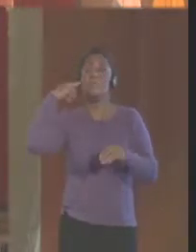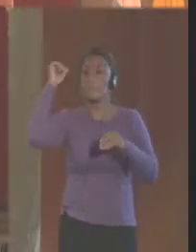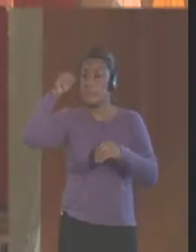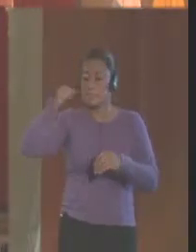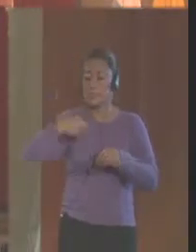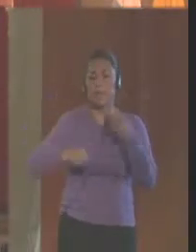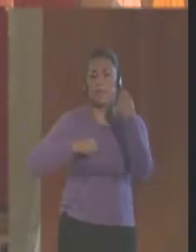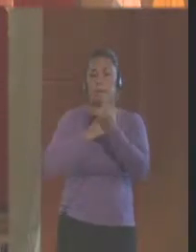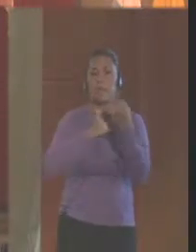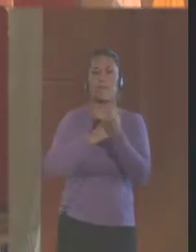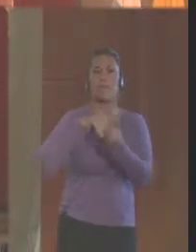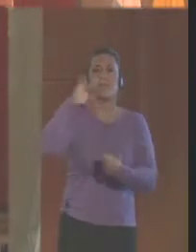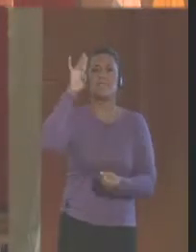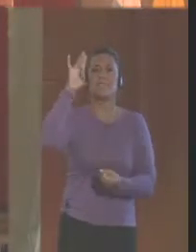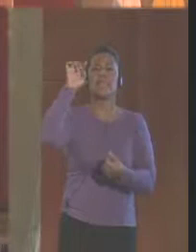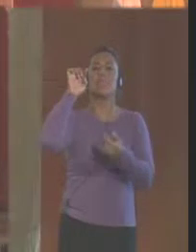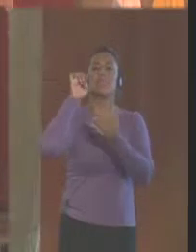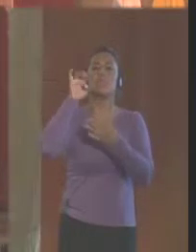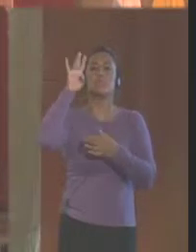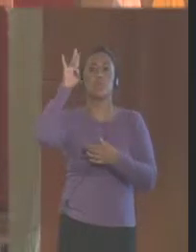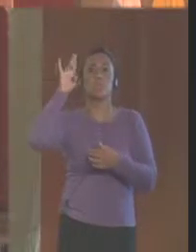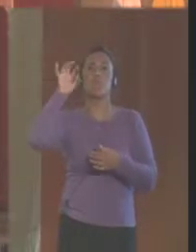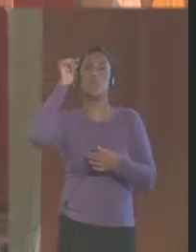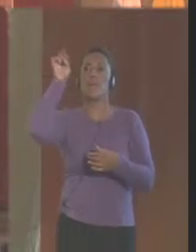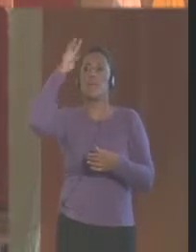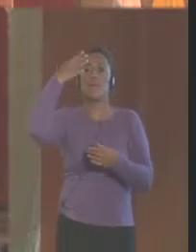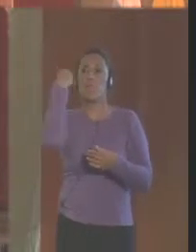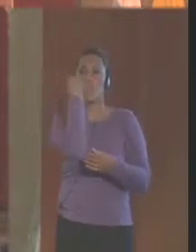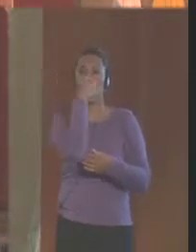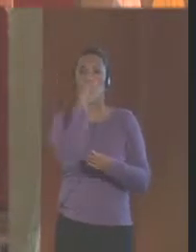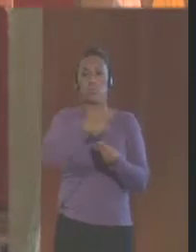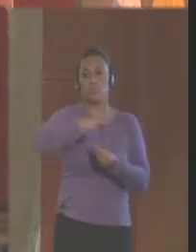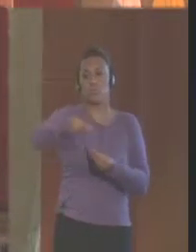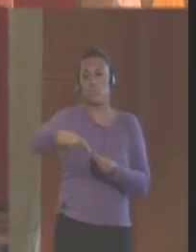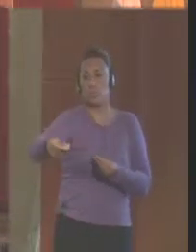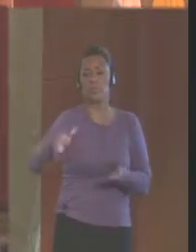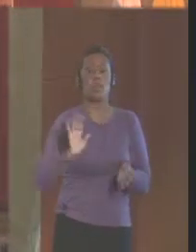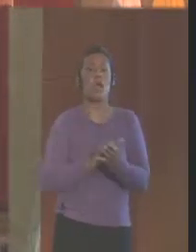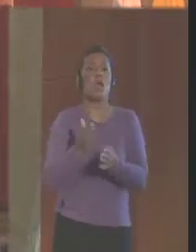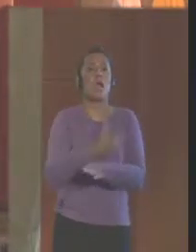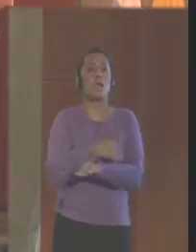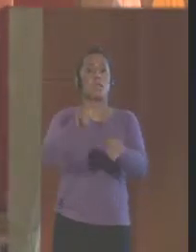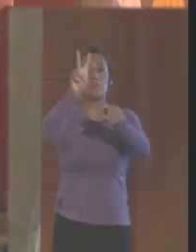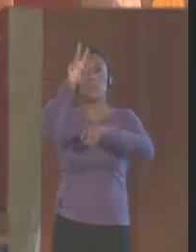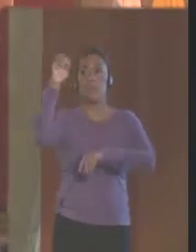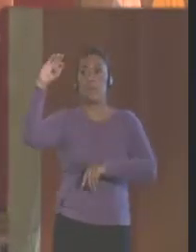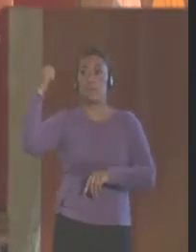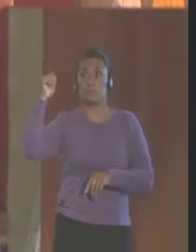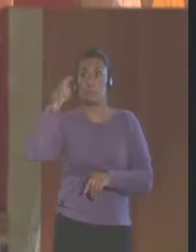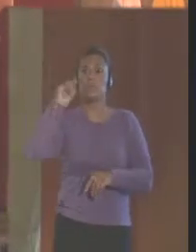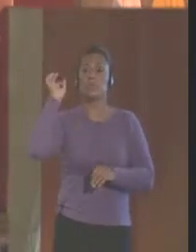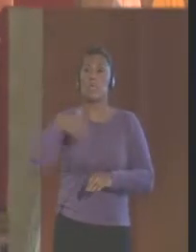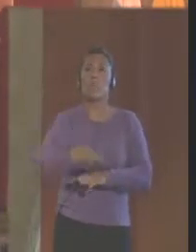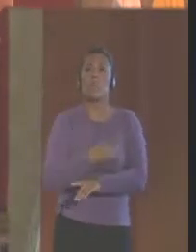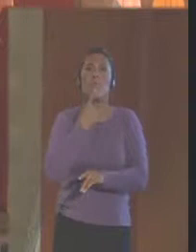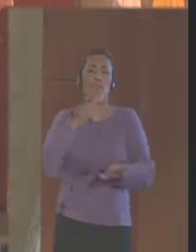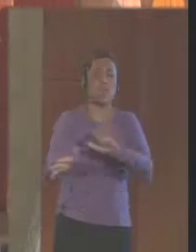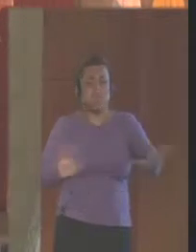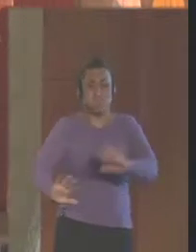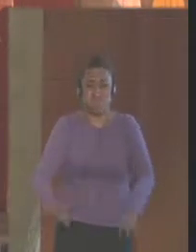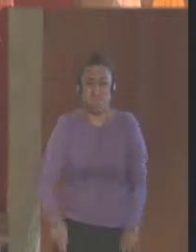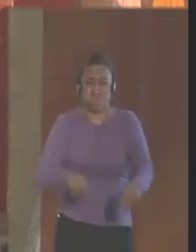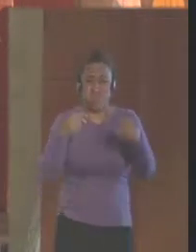in 2010 after the devastating earthquake. Barbados, St. Lucia, and